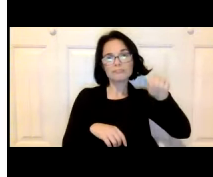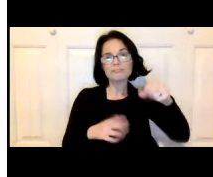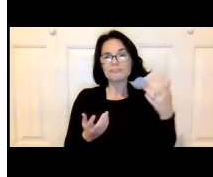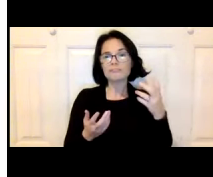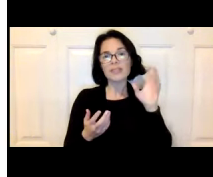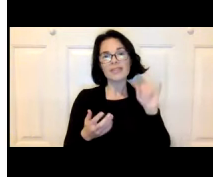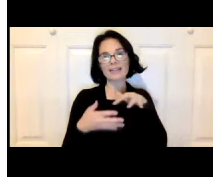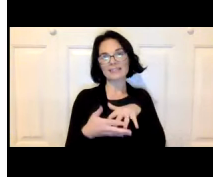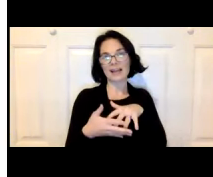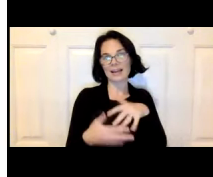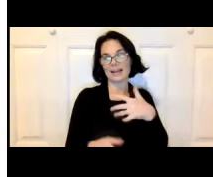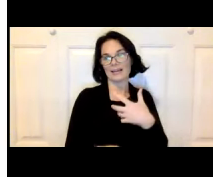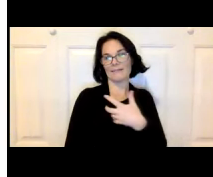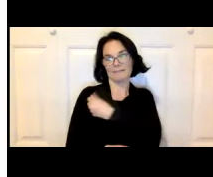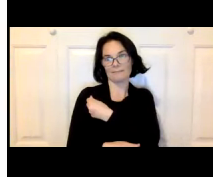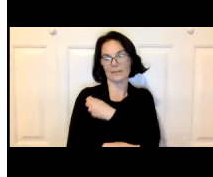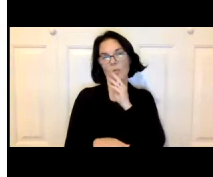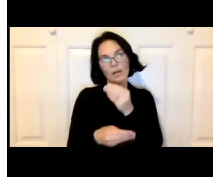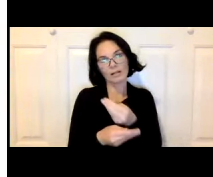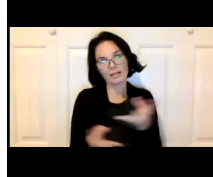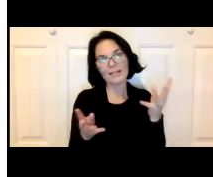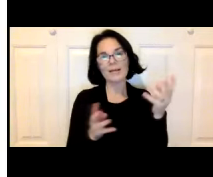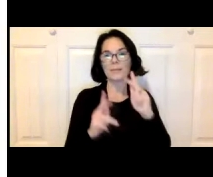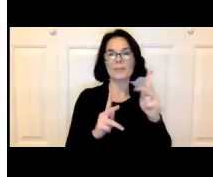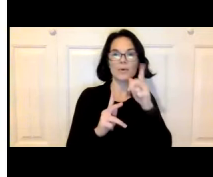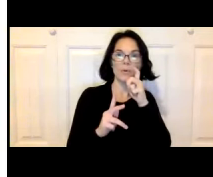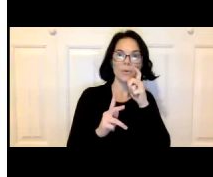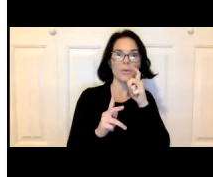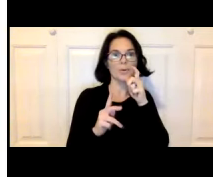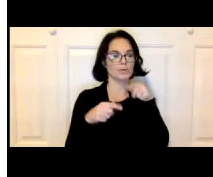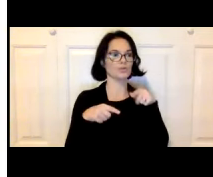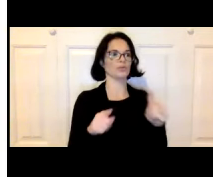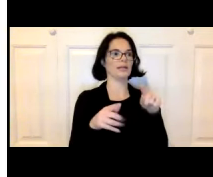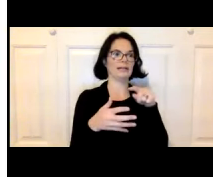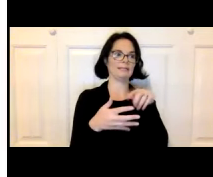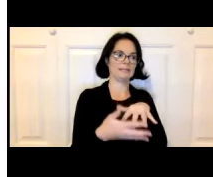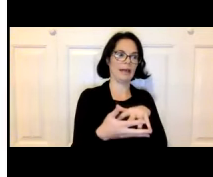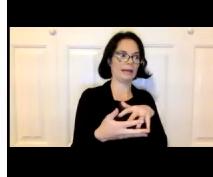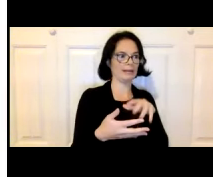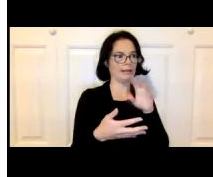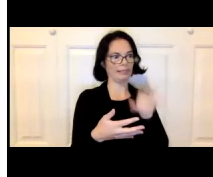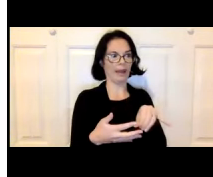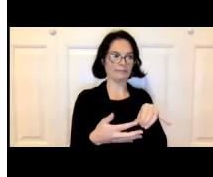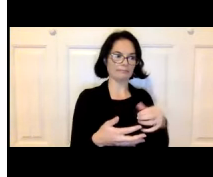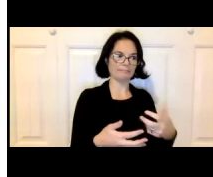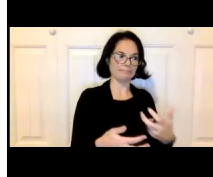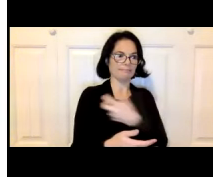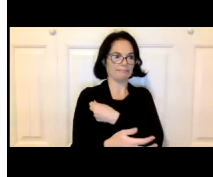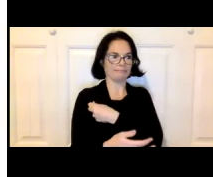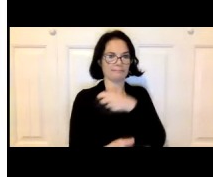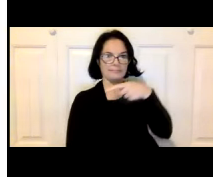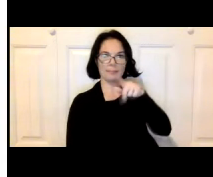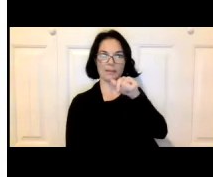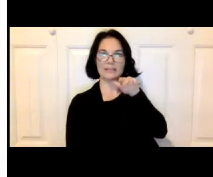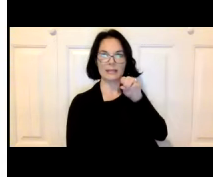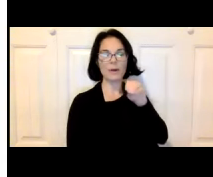study vaccine for the participants in their study who received the placebo. And so the last point that I just wanted to make was